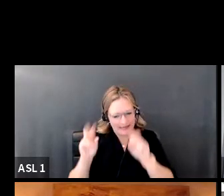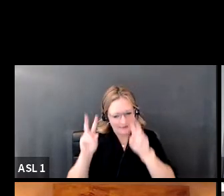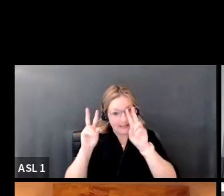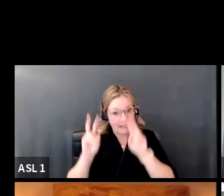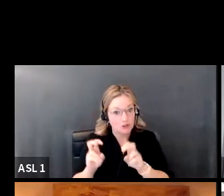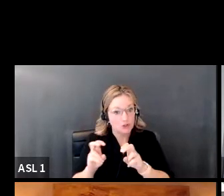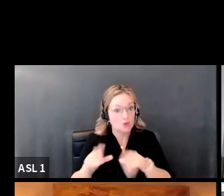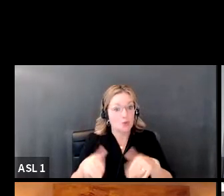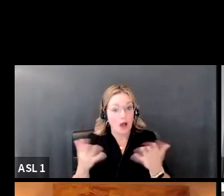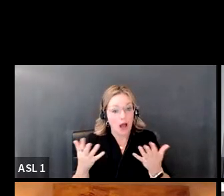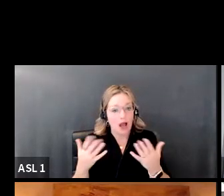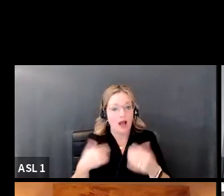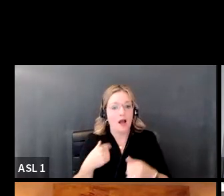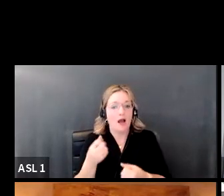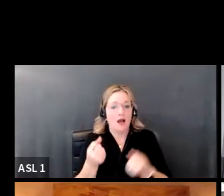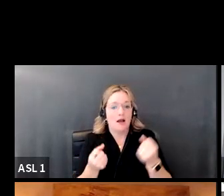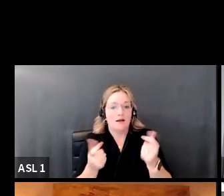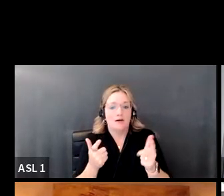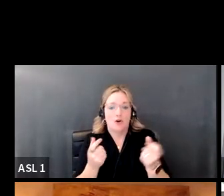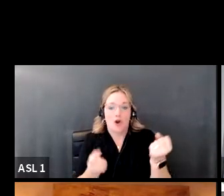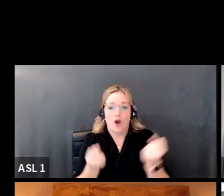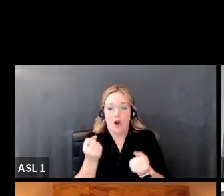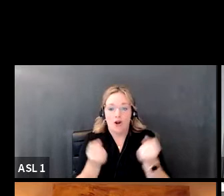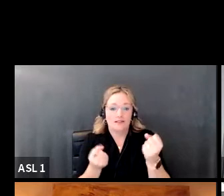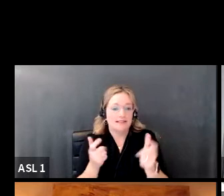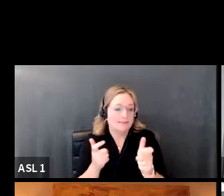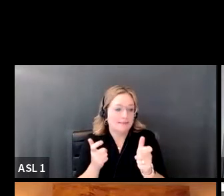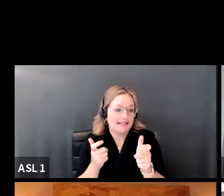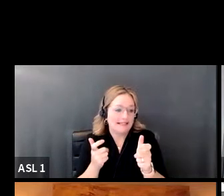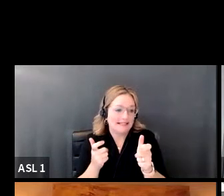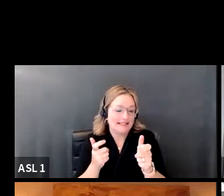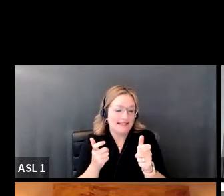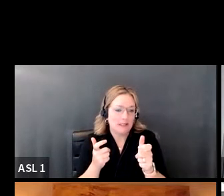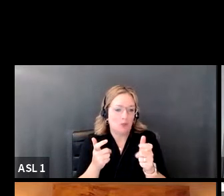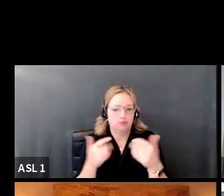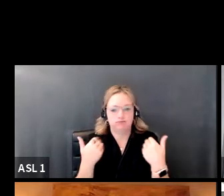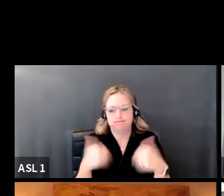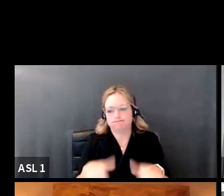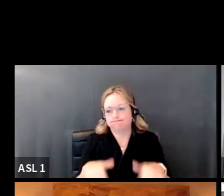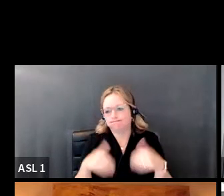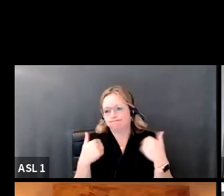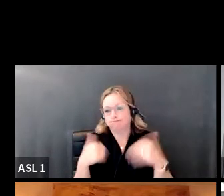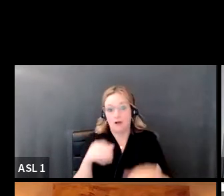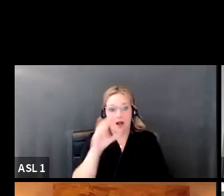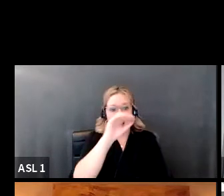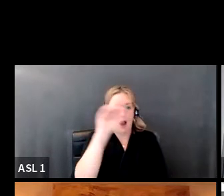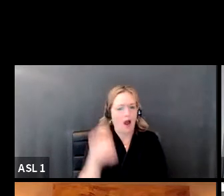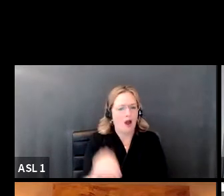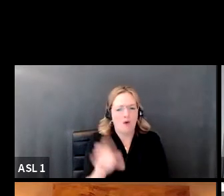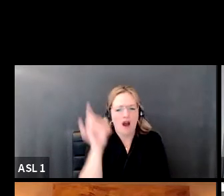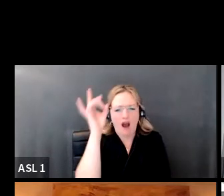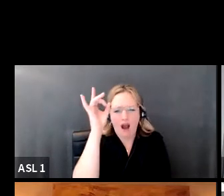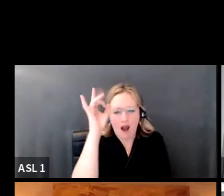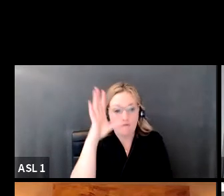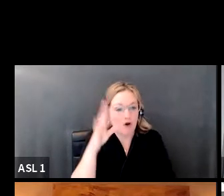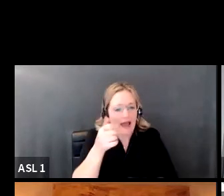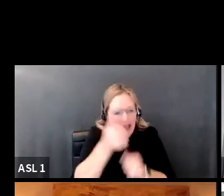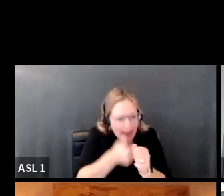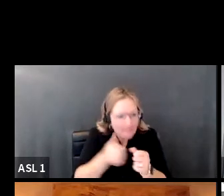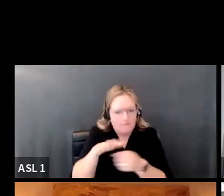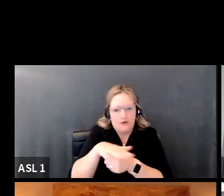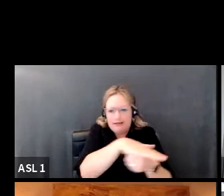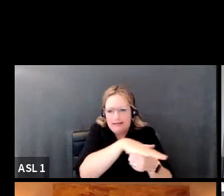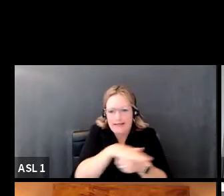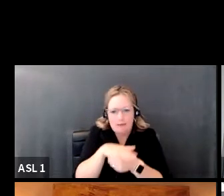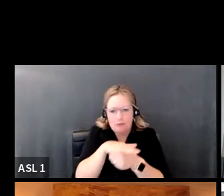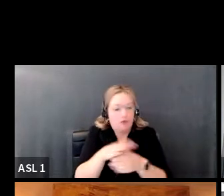that is speeding in our city we have a speeding epidemic in ottawa in every neighborhood on every